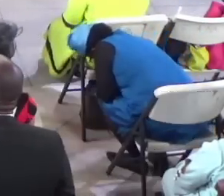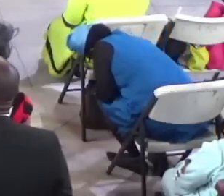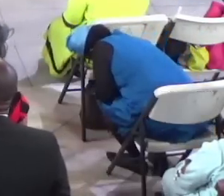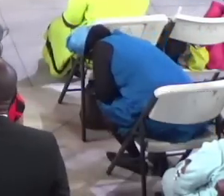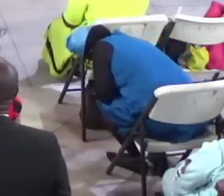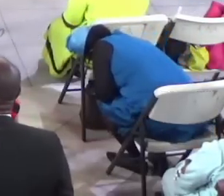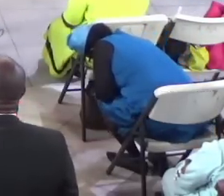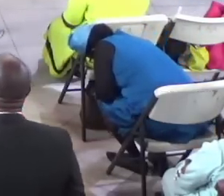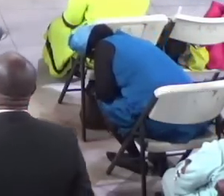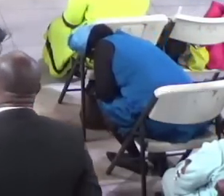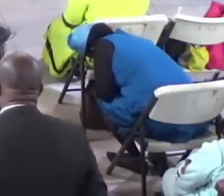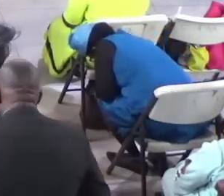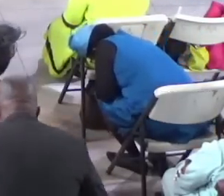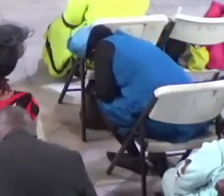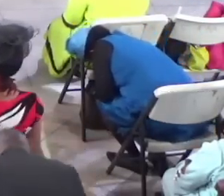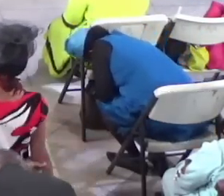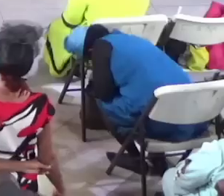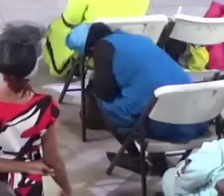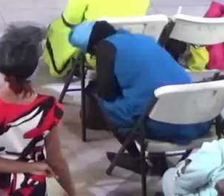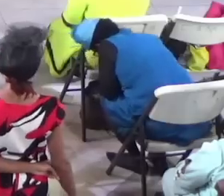Praise God.